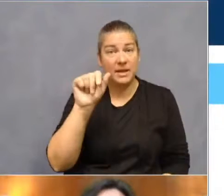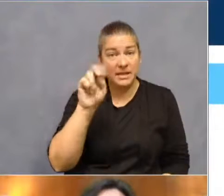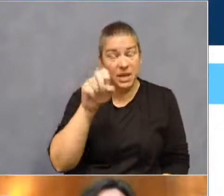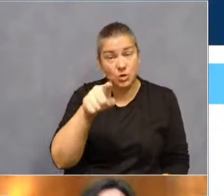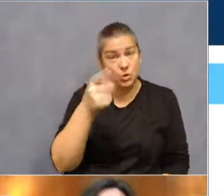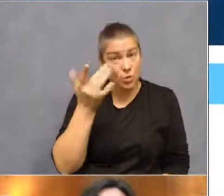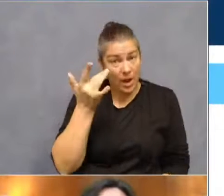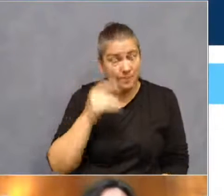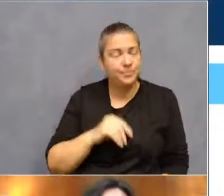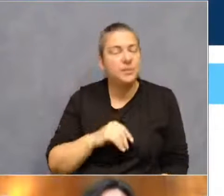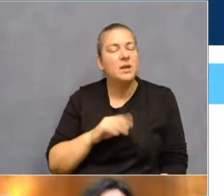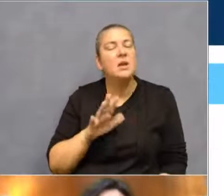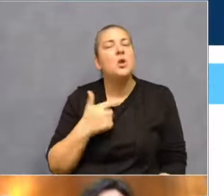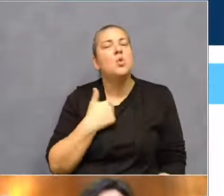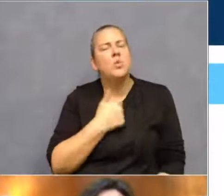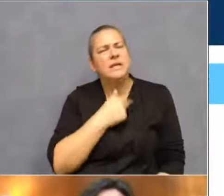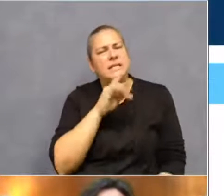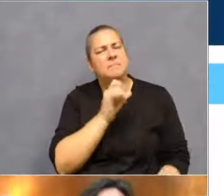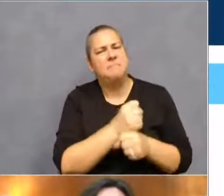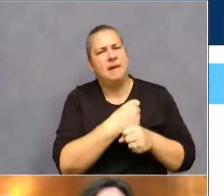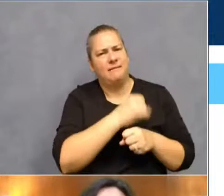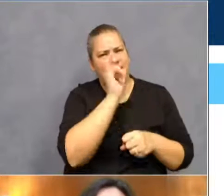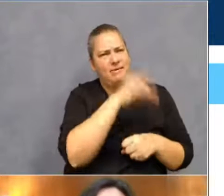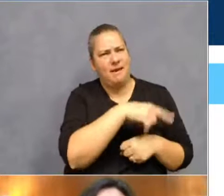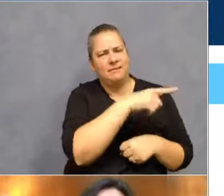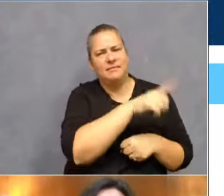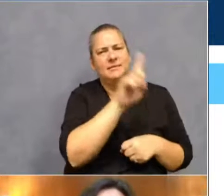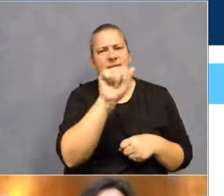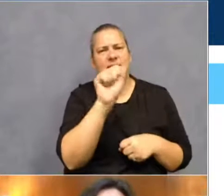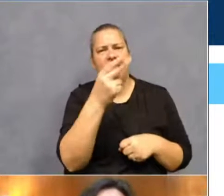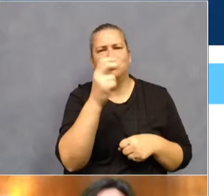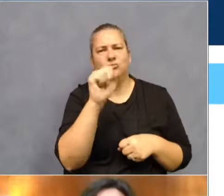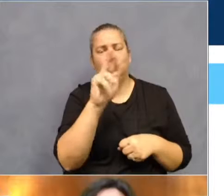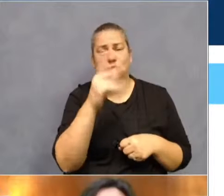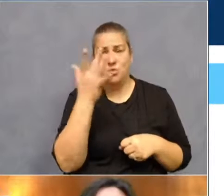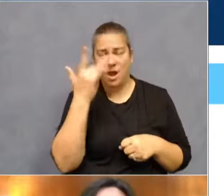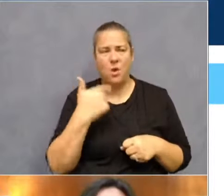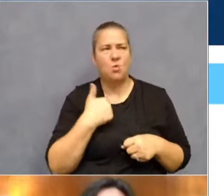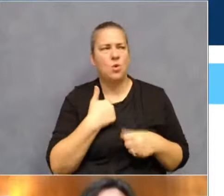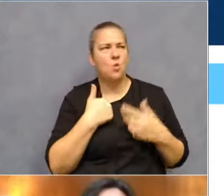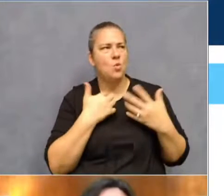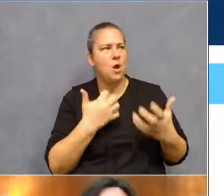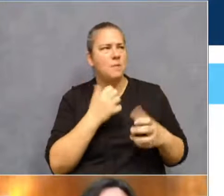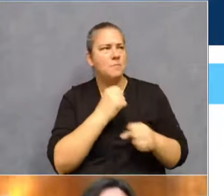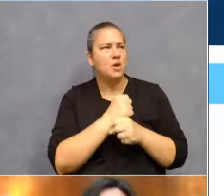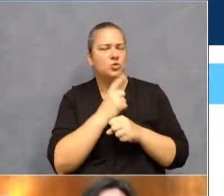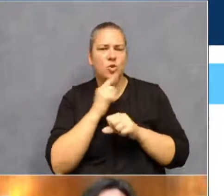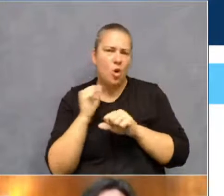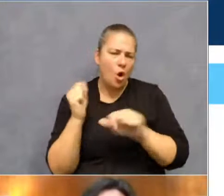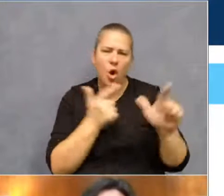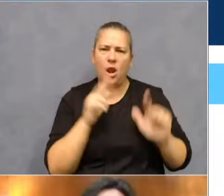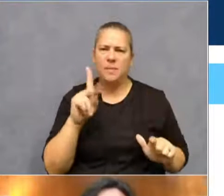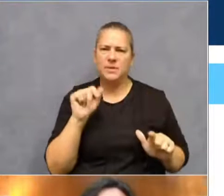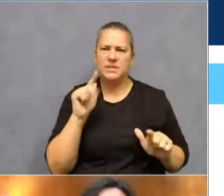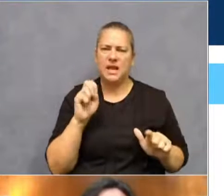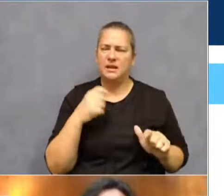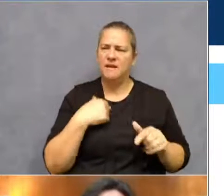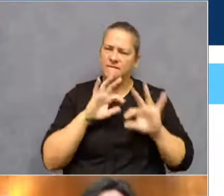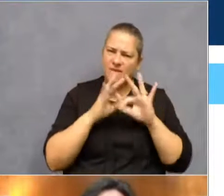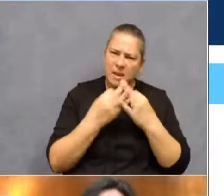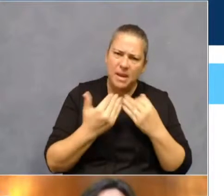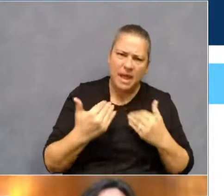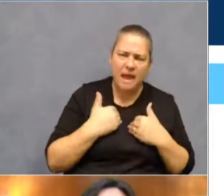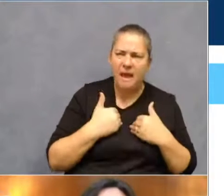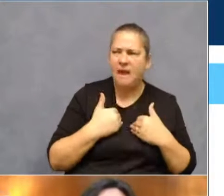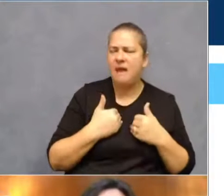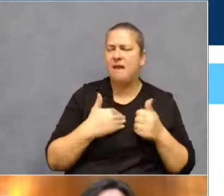an opportunity for all of our school districts, our local health departments, and healthcare providers and families to work